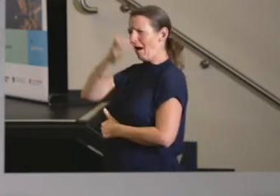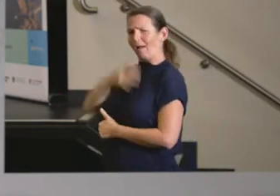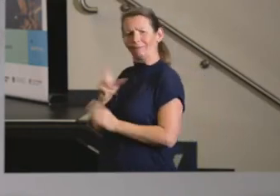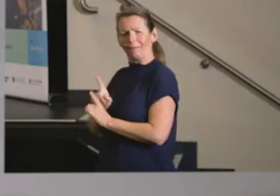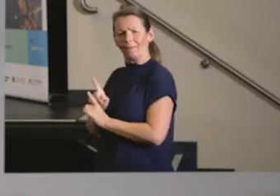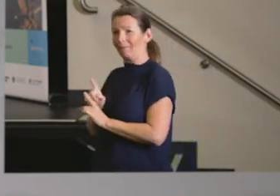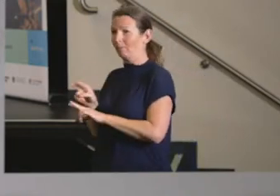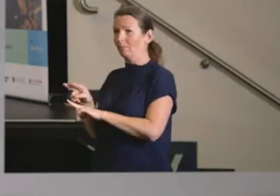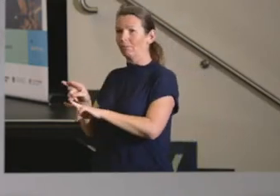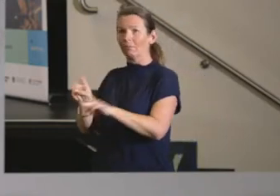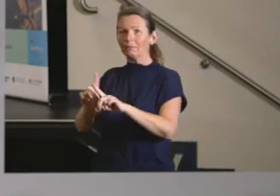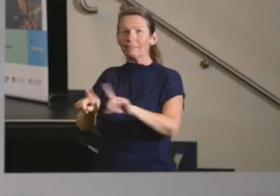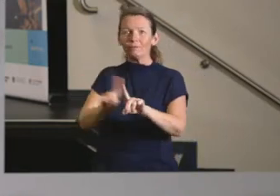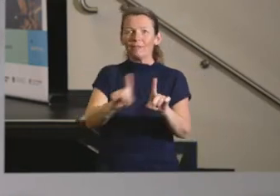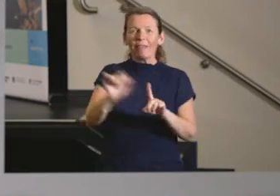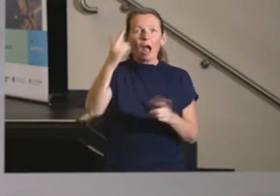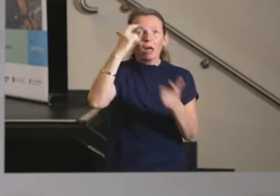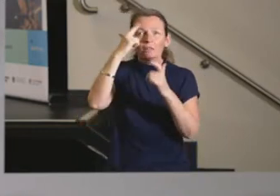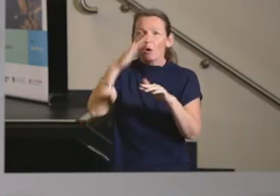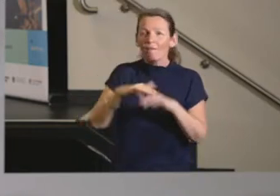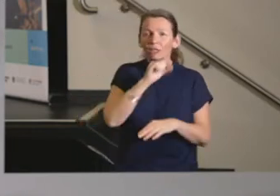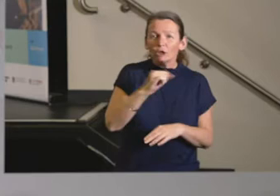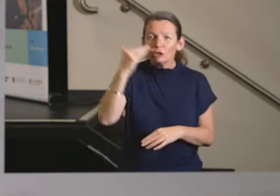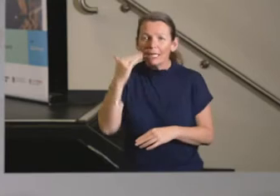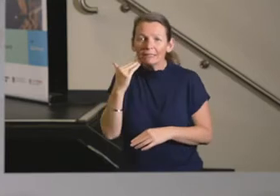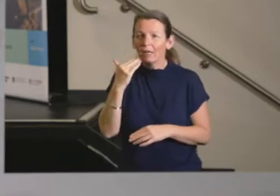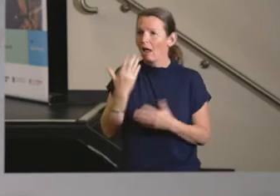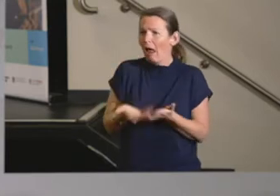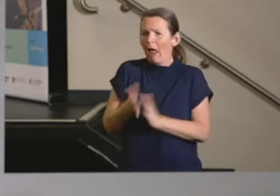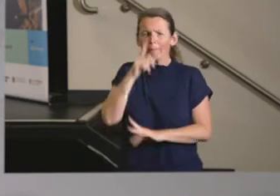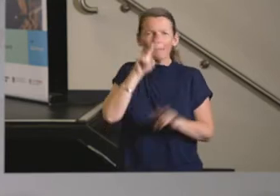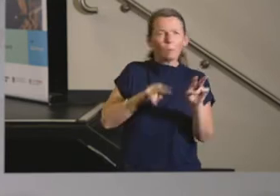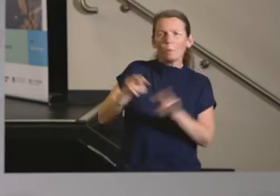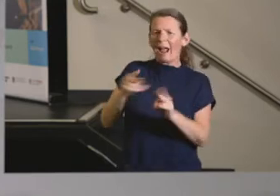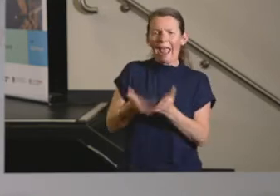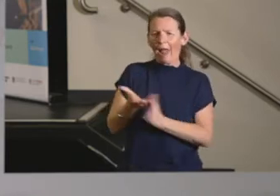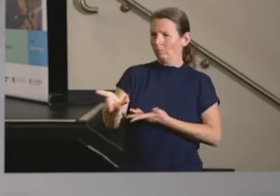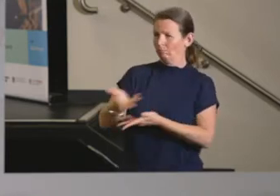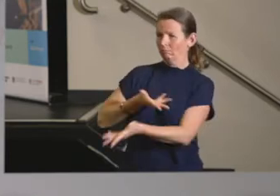from, ideas around gender, how people reacted and treated each other,